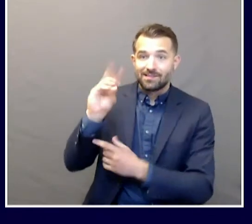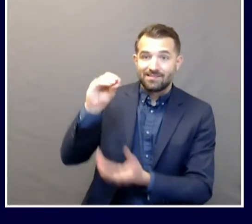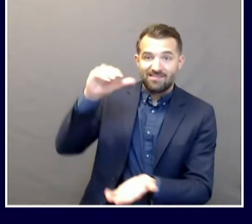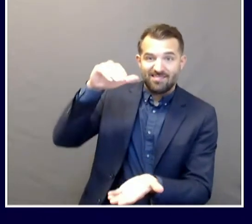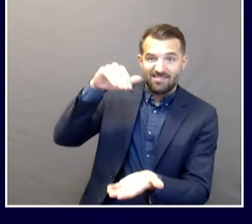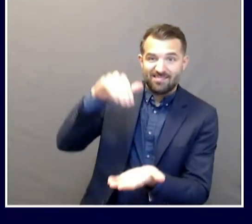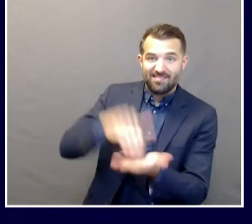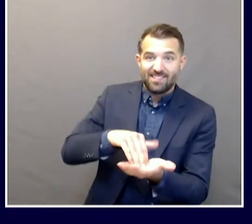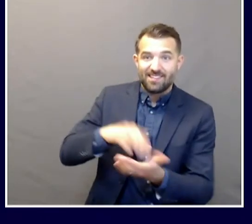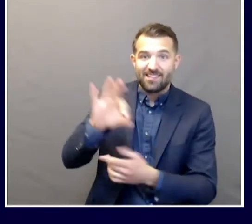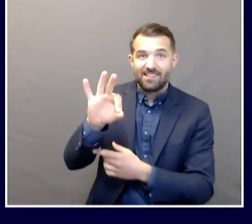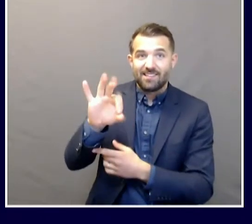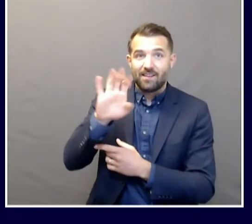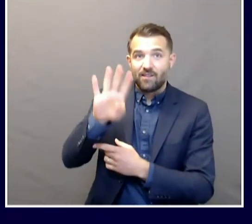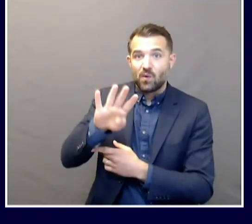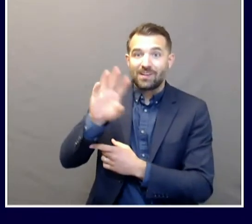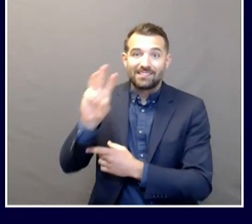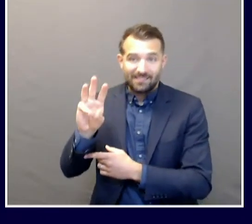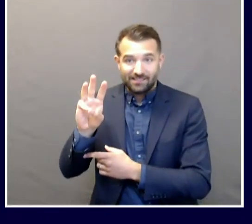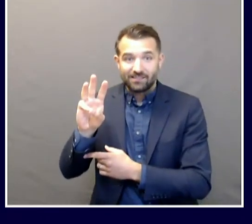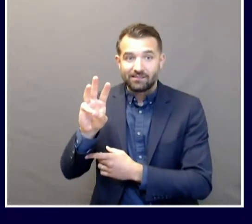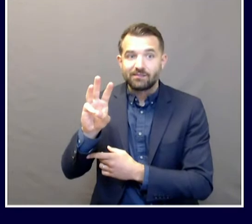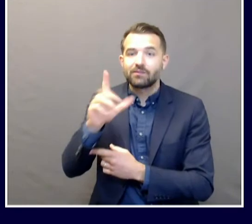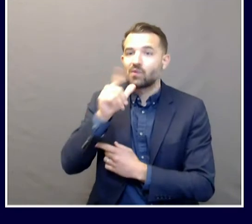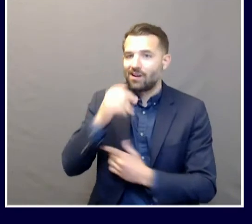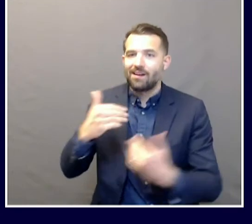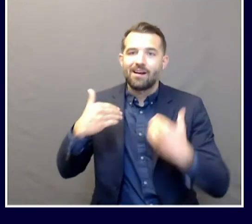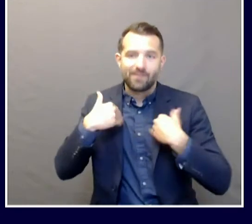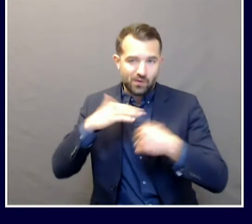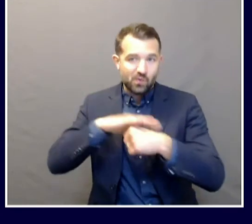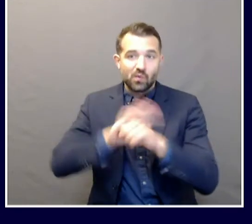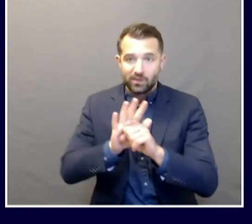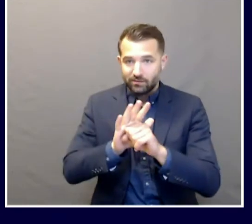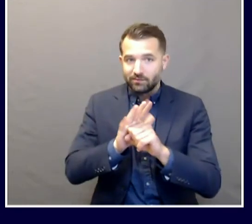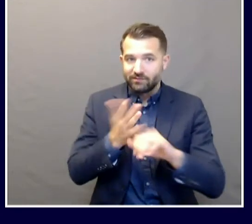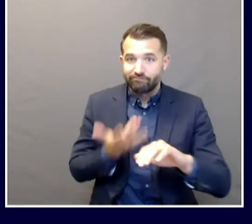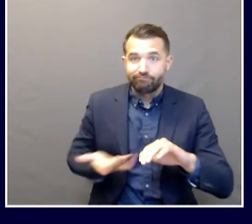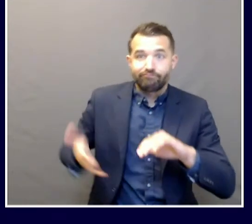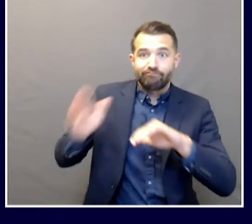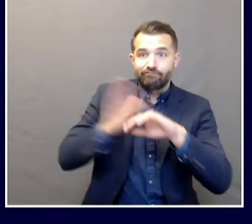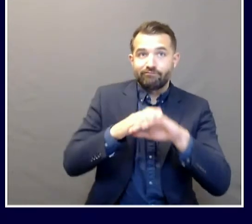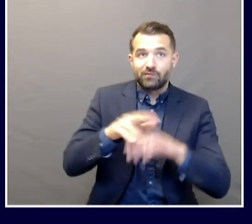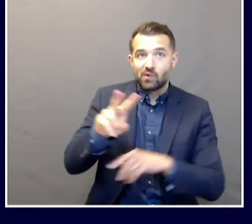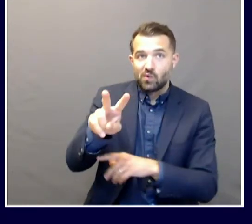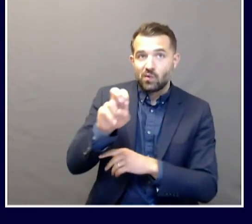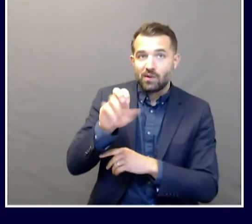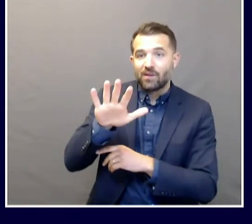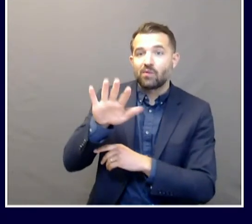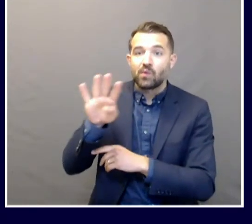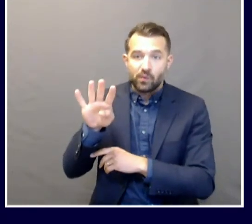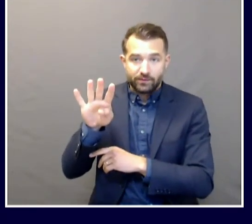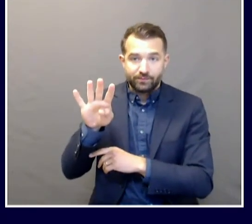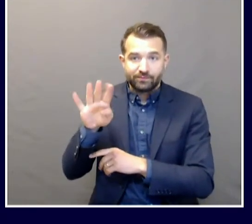60,946 cases of COVID-19, representing an increase of 254 cases since yesterday.